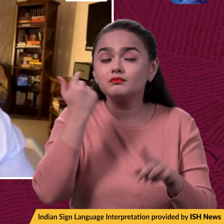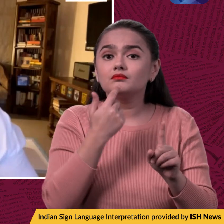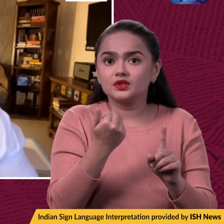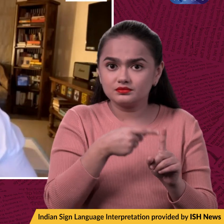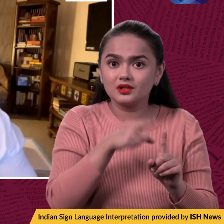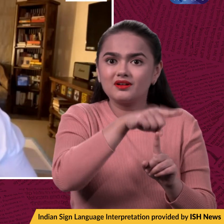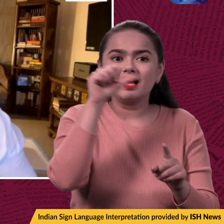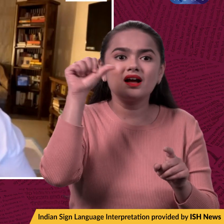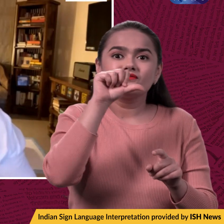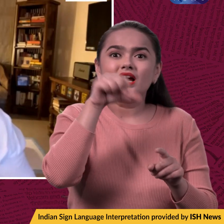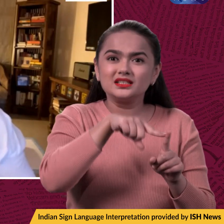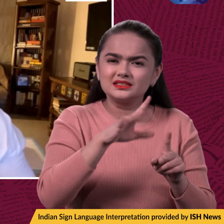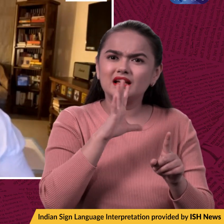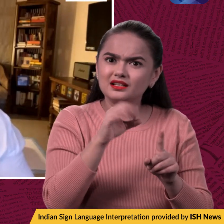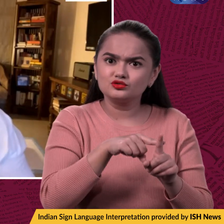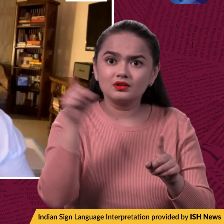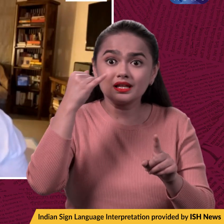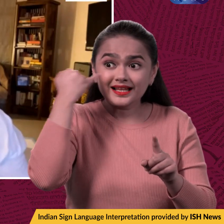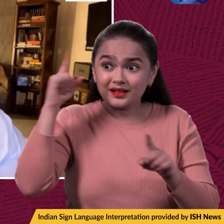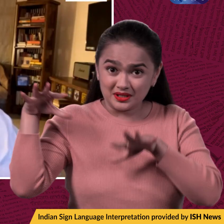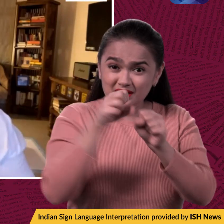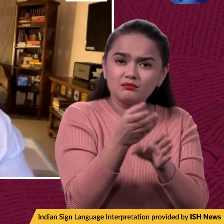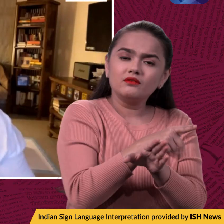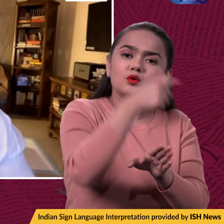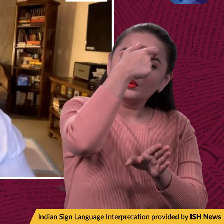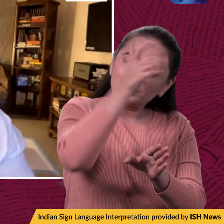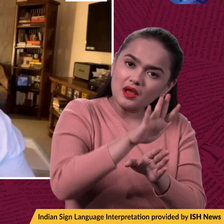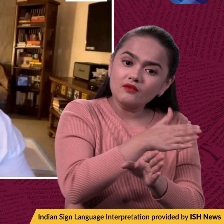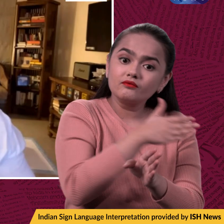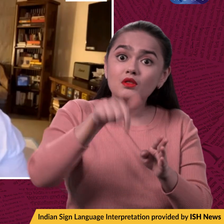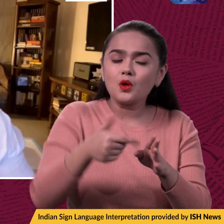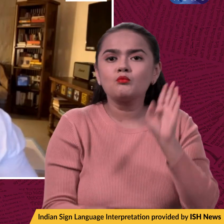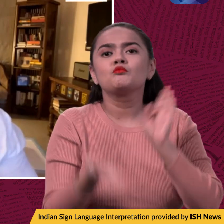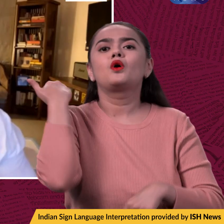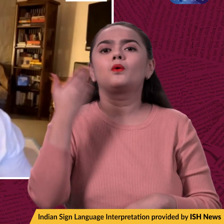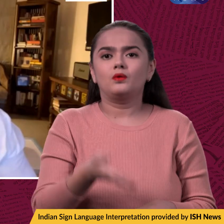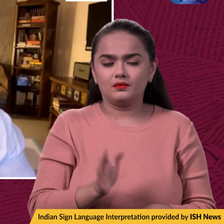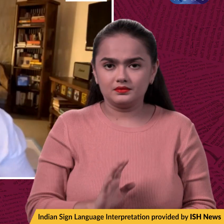colossal. Afghanistan's banking system was already in disarray even before the Taliban took over.